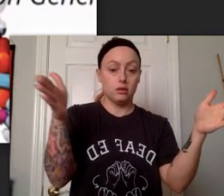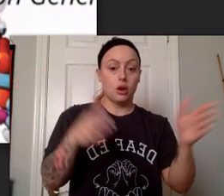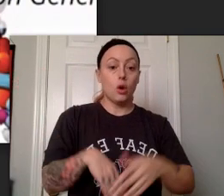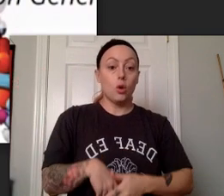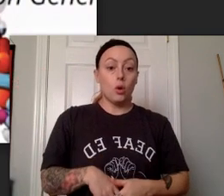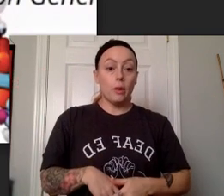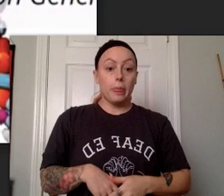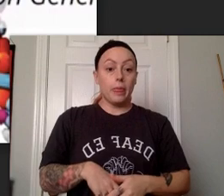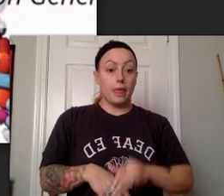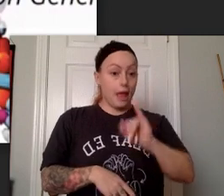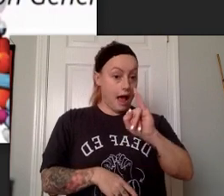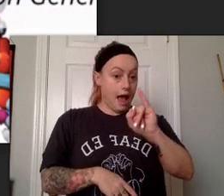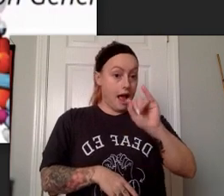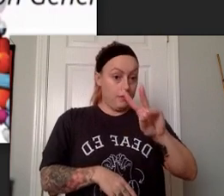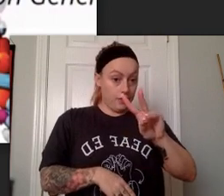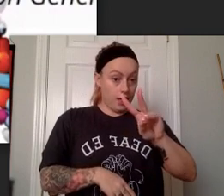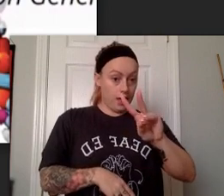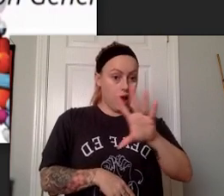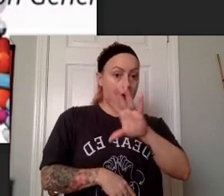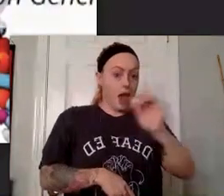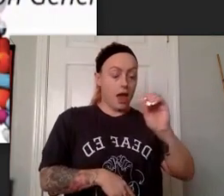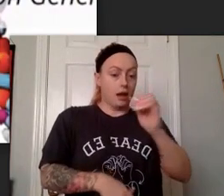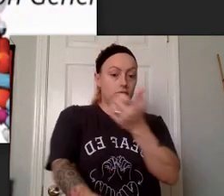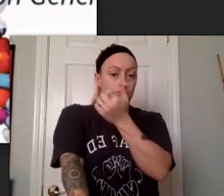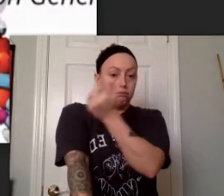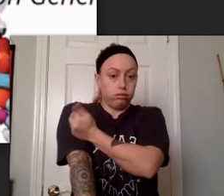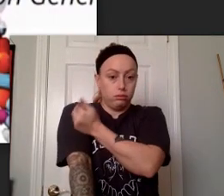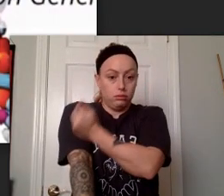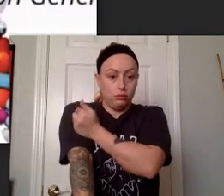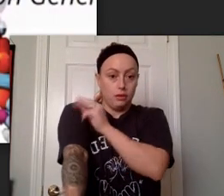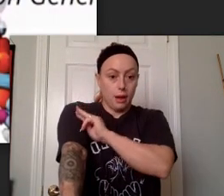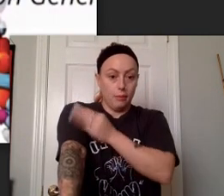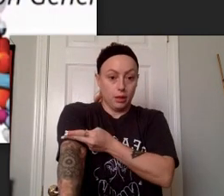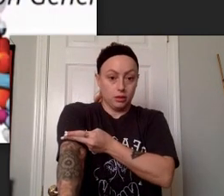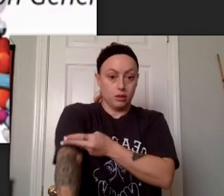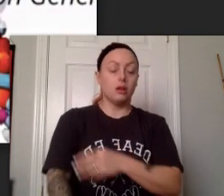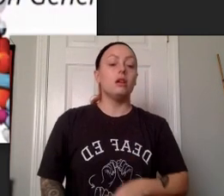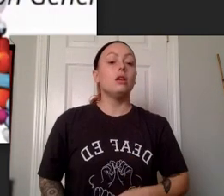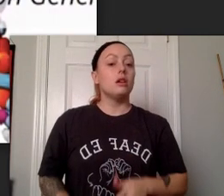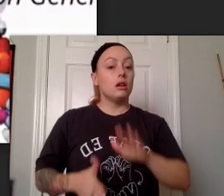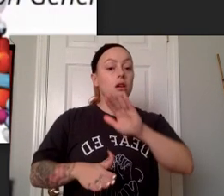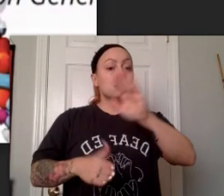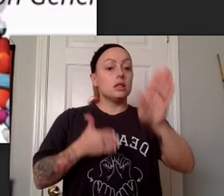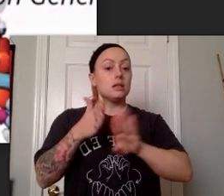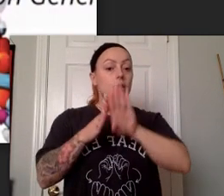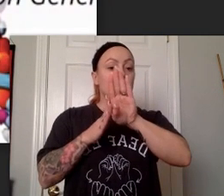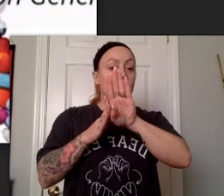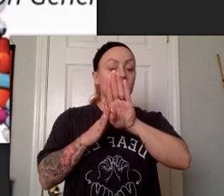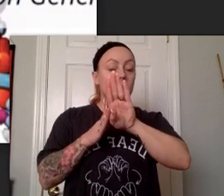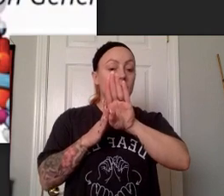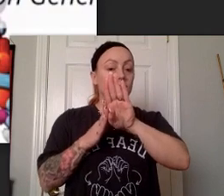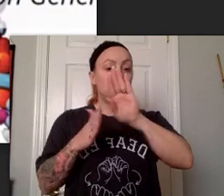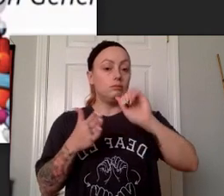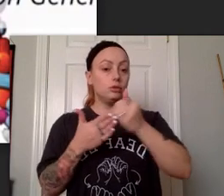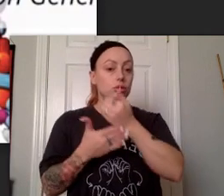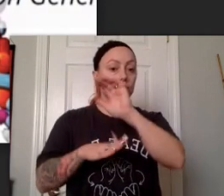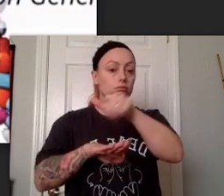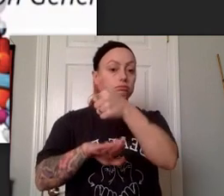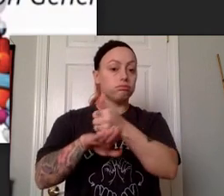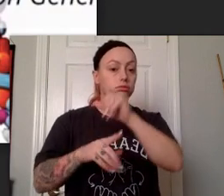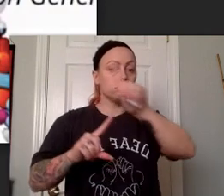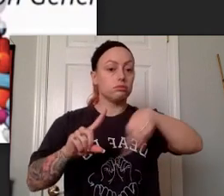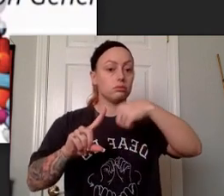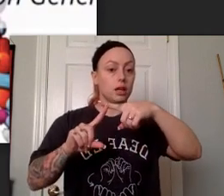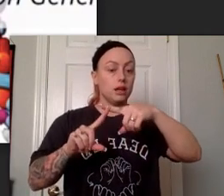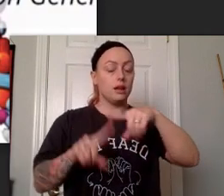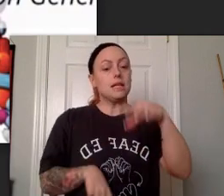or IV form, was actually developed in the 1960s. So we've had this drug that can reverse